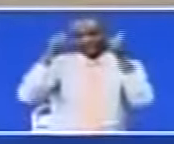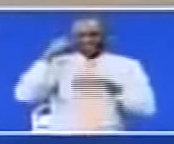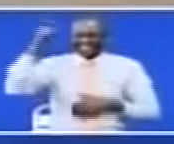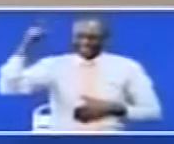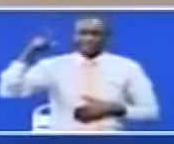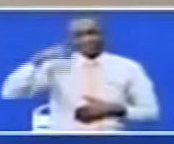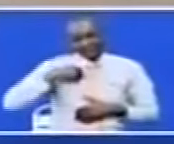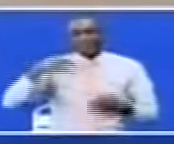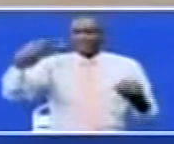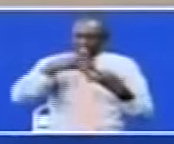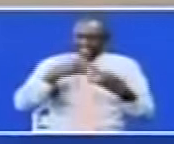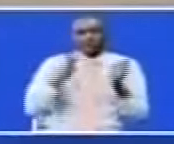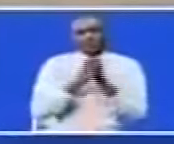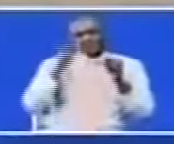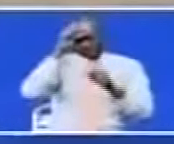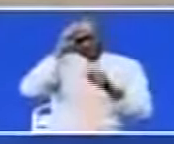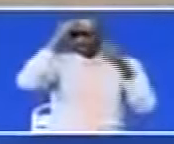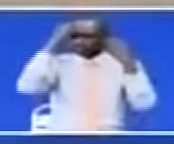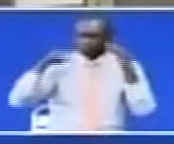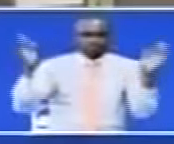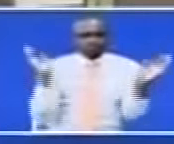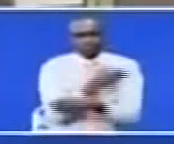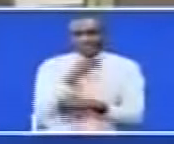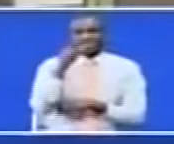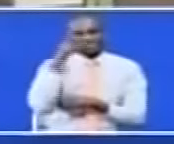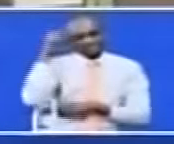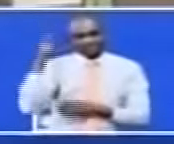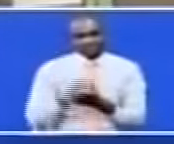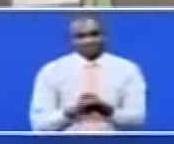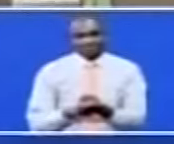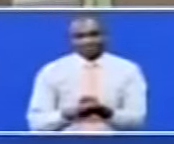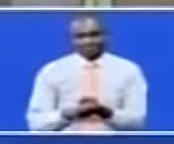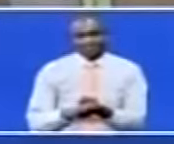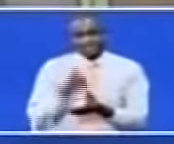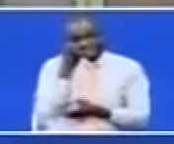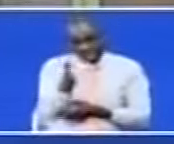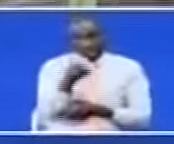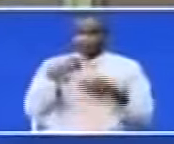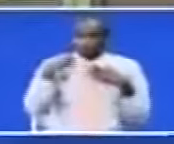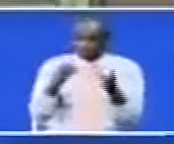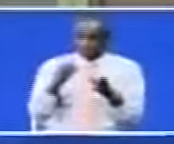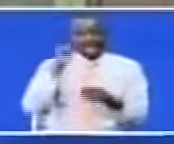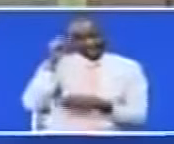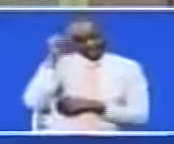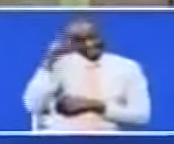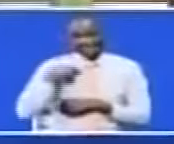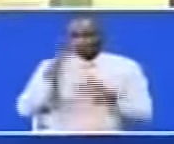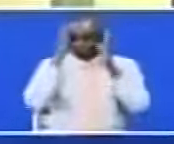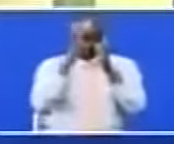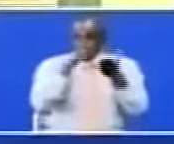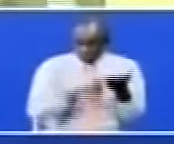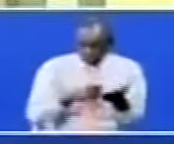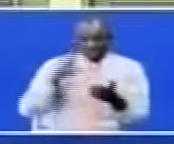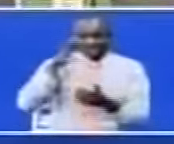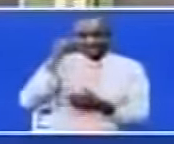by their federation and the government's poor planning. After missing out on World Cup qualification, Harambee Stars' focus will now shift to the